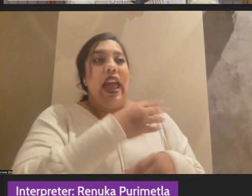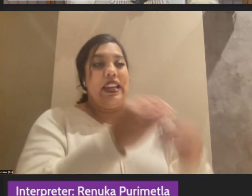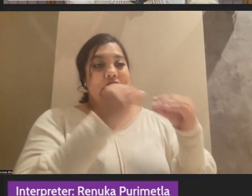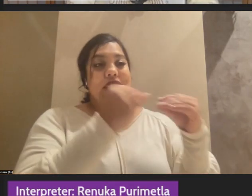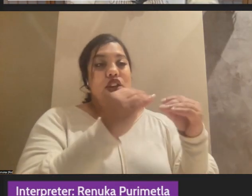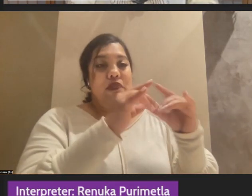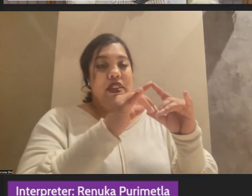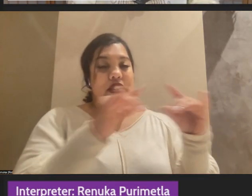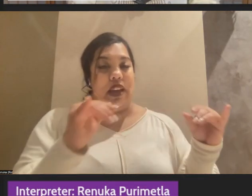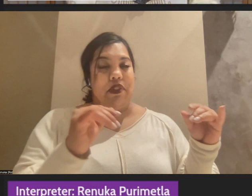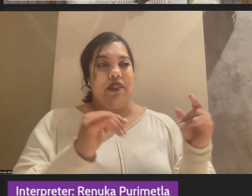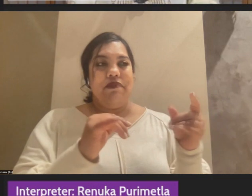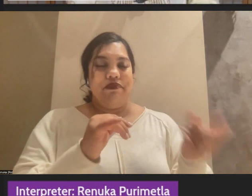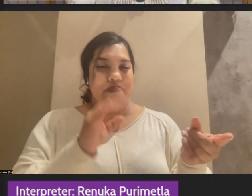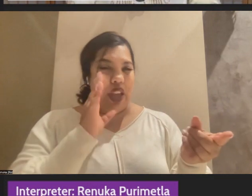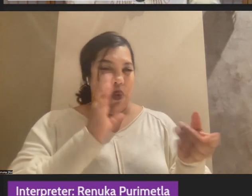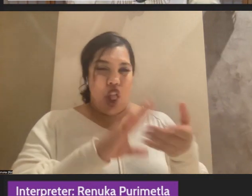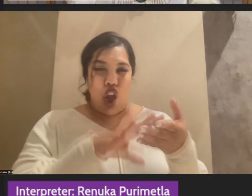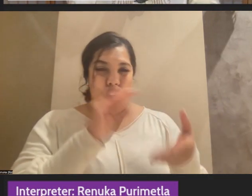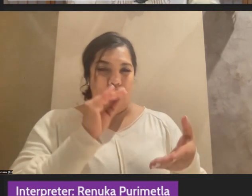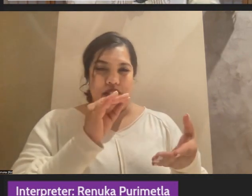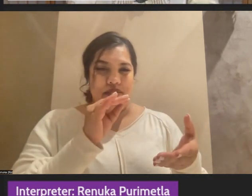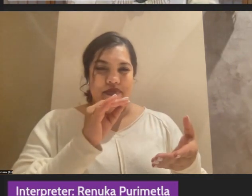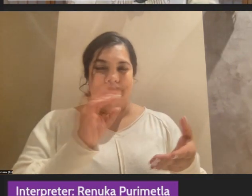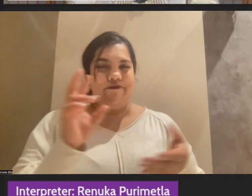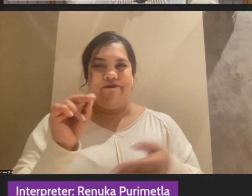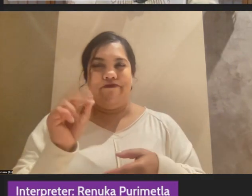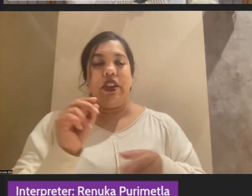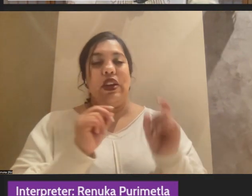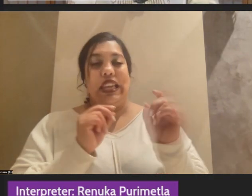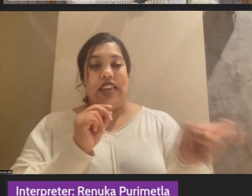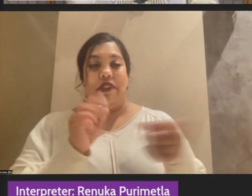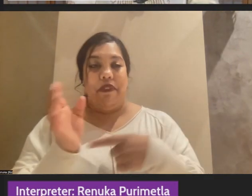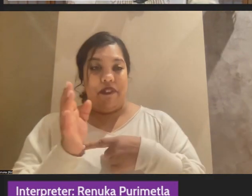he's not going to learn very much. So give him a fish,